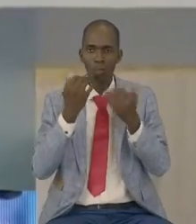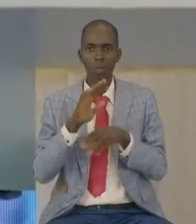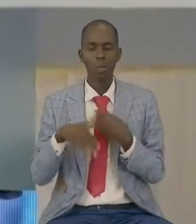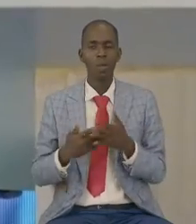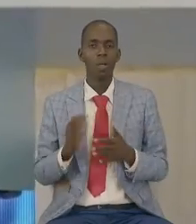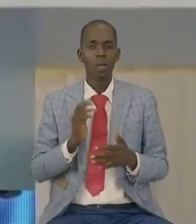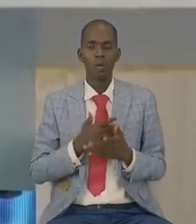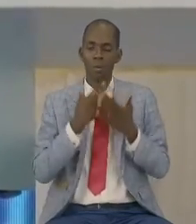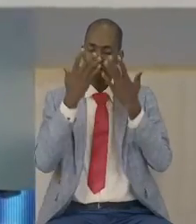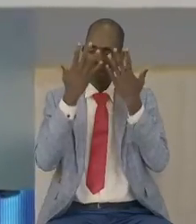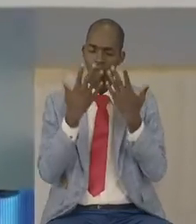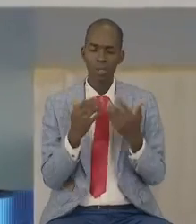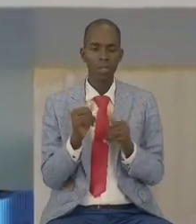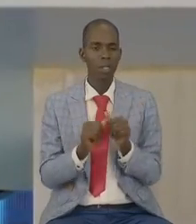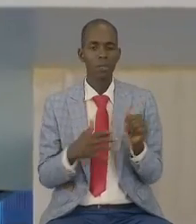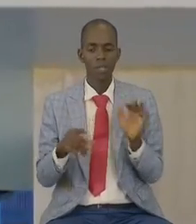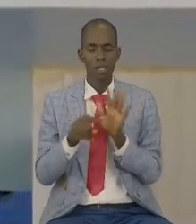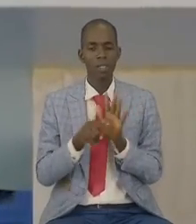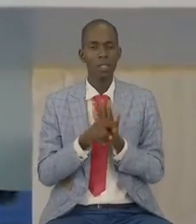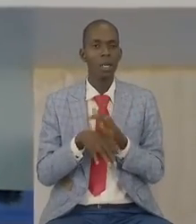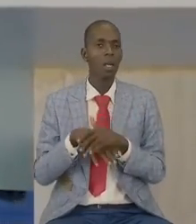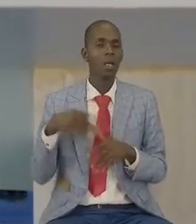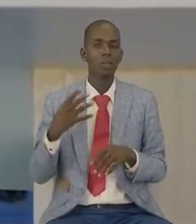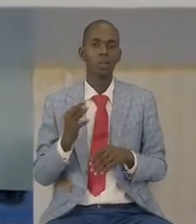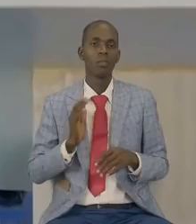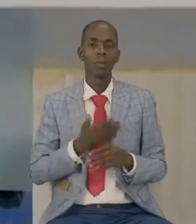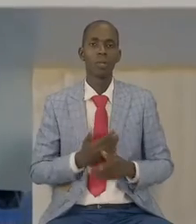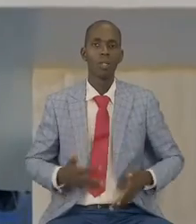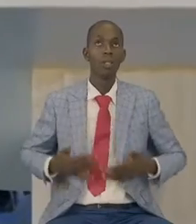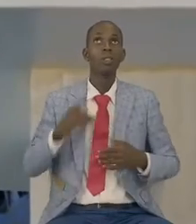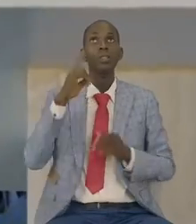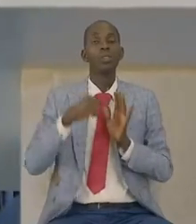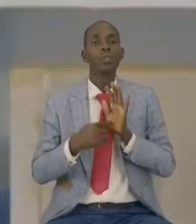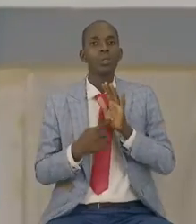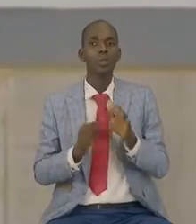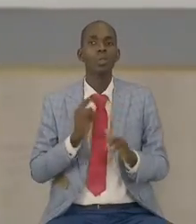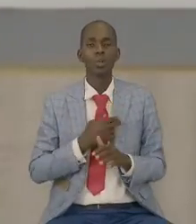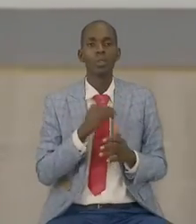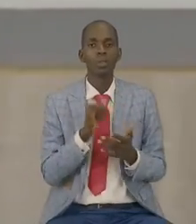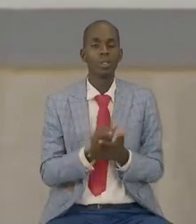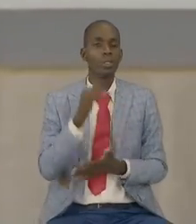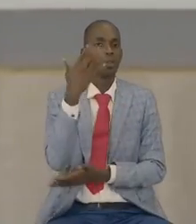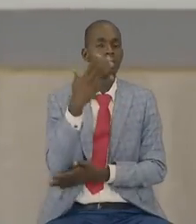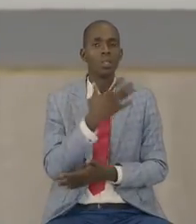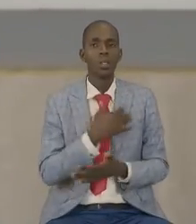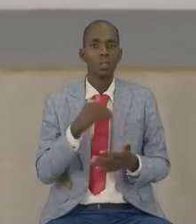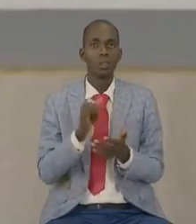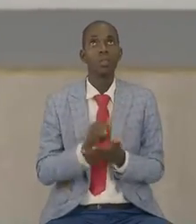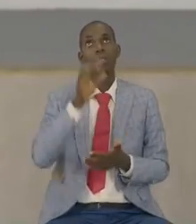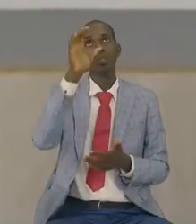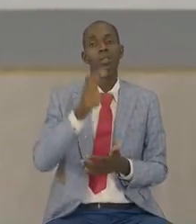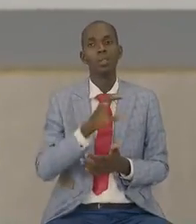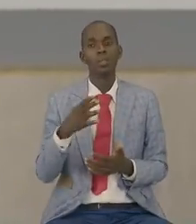and everything negative away from our lives. It shows us that tree and that cross,